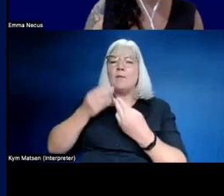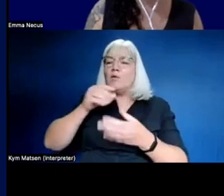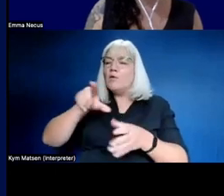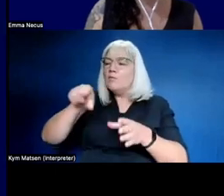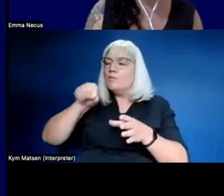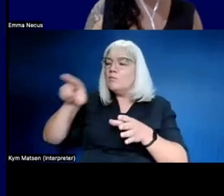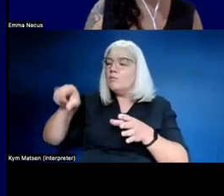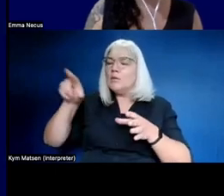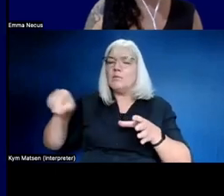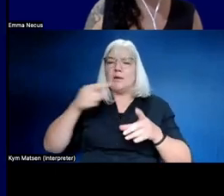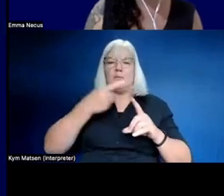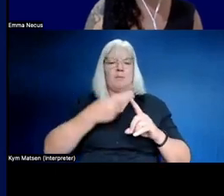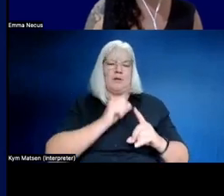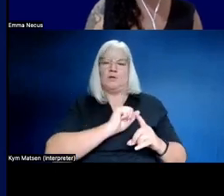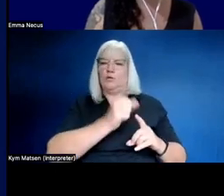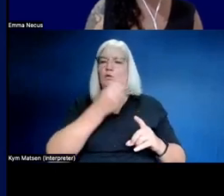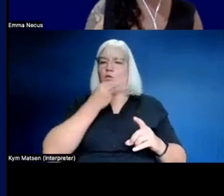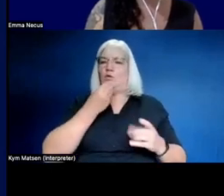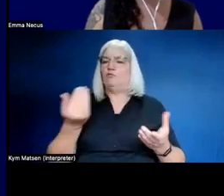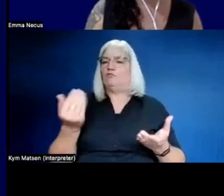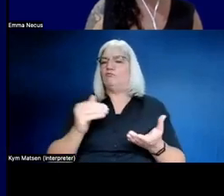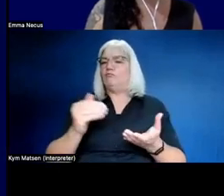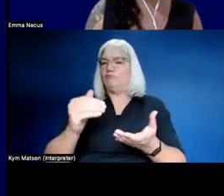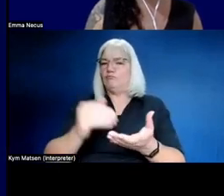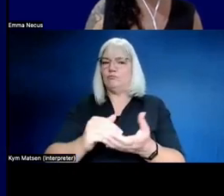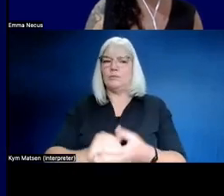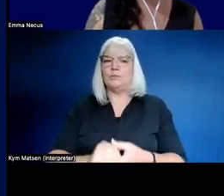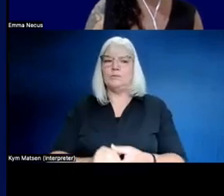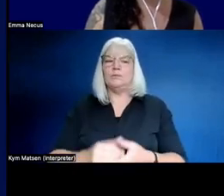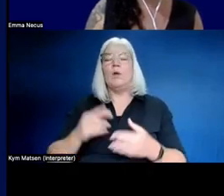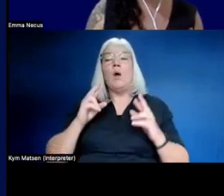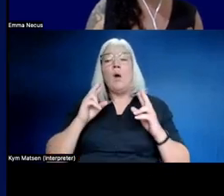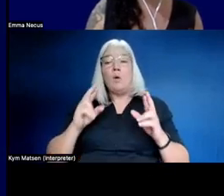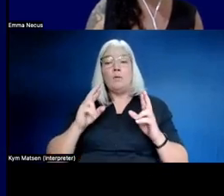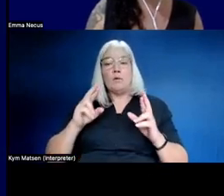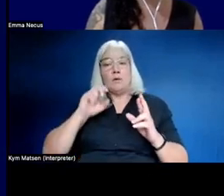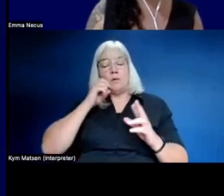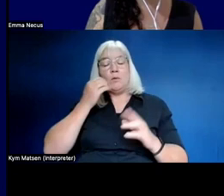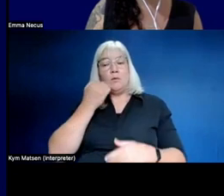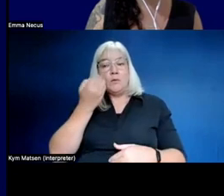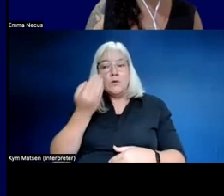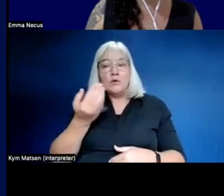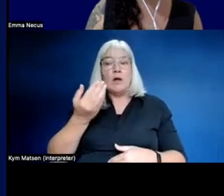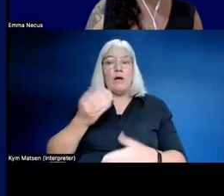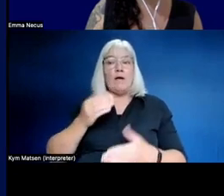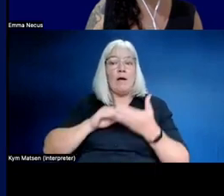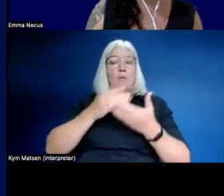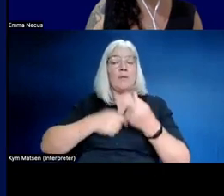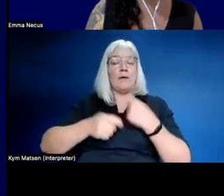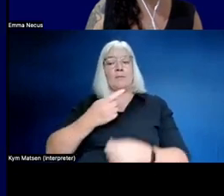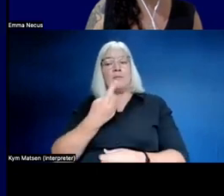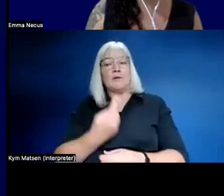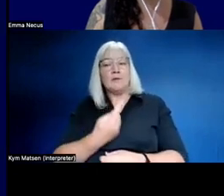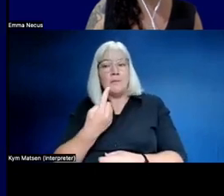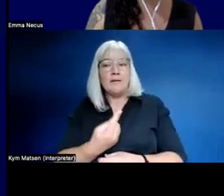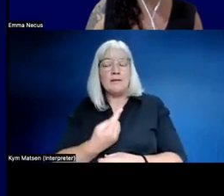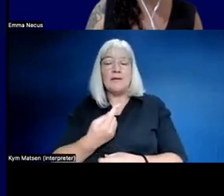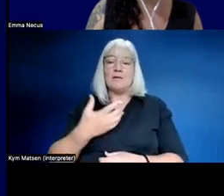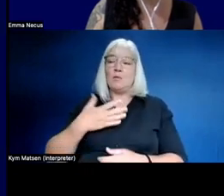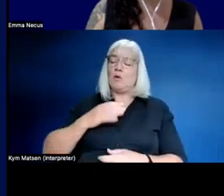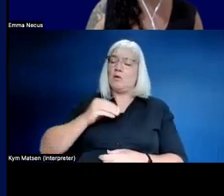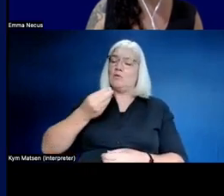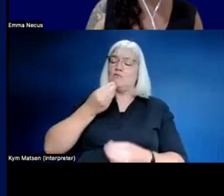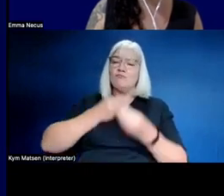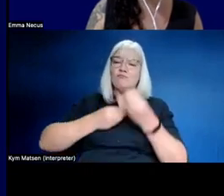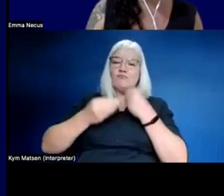comes together to build some hopefully positive future skills for Zoe. We want to look at independence and positive Mealtimes, positive control,